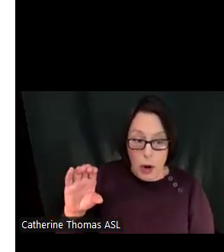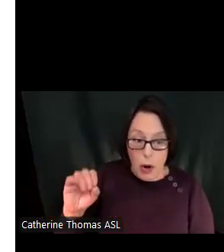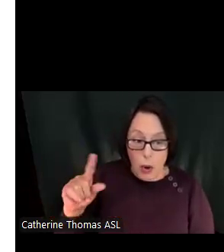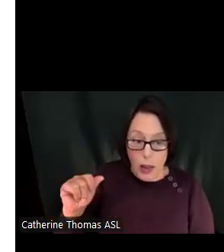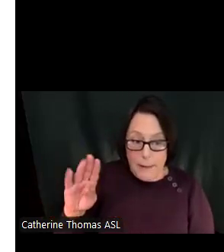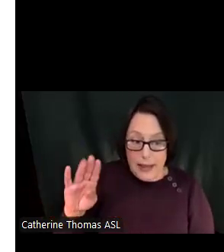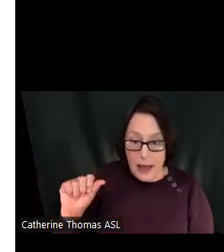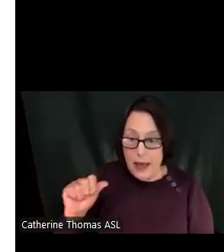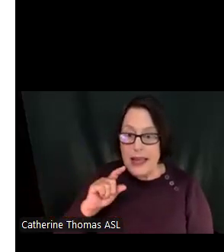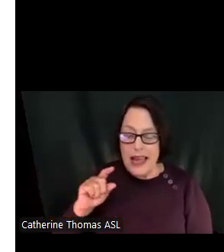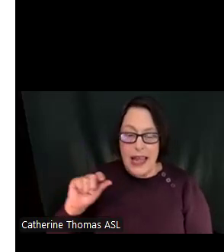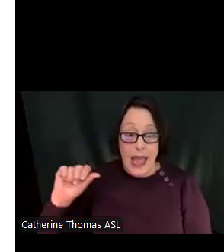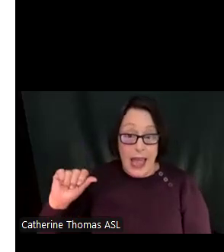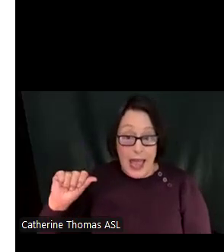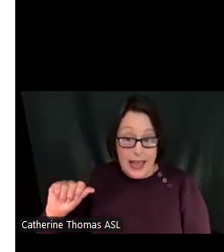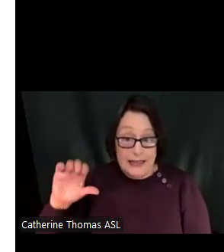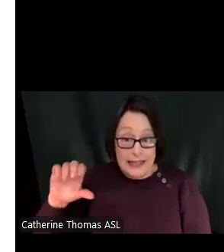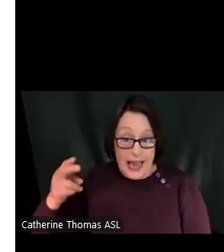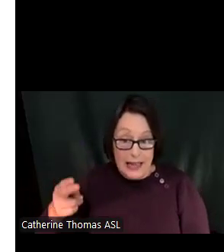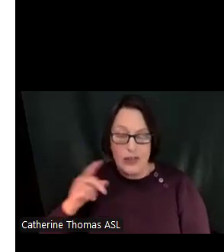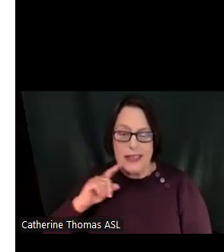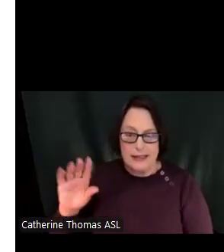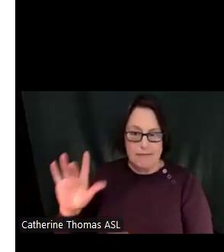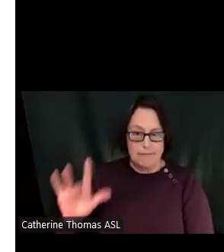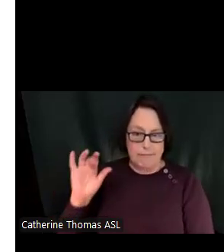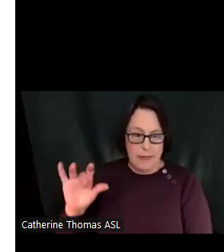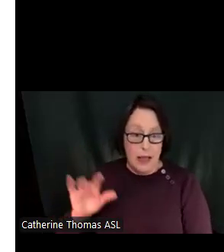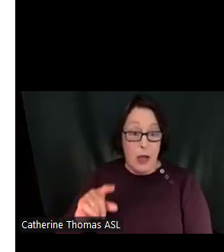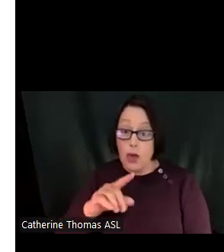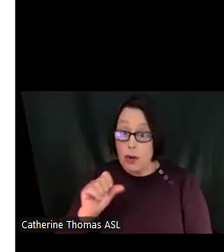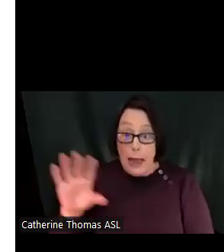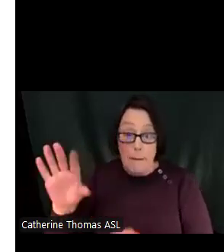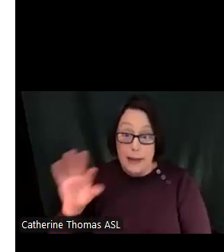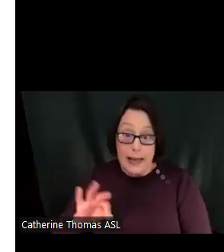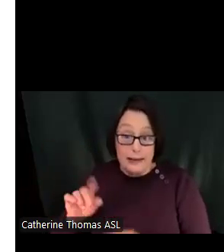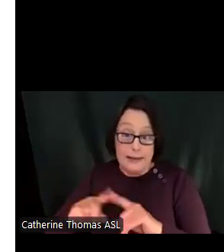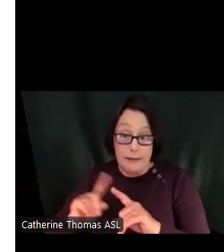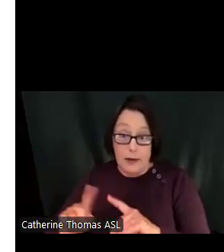You can look for data for a specific ACH by selecting that line.